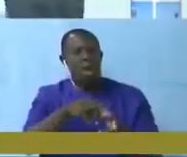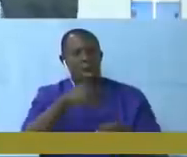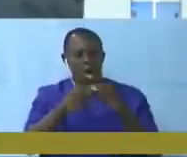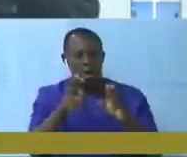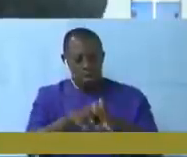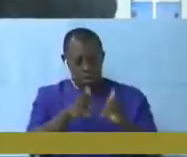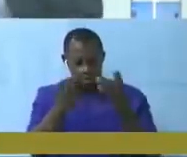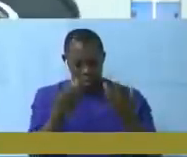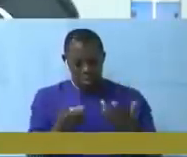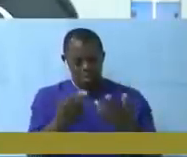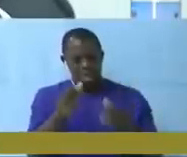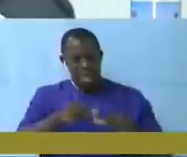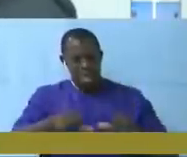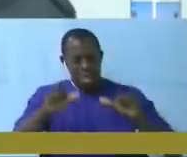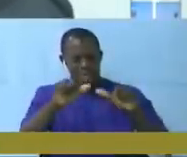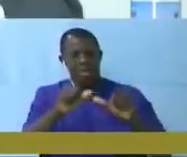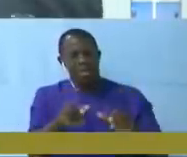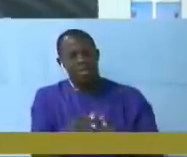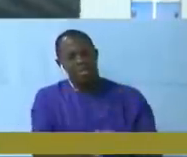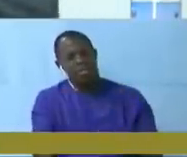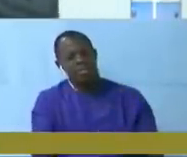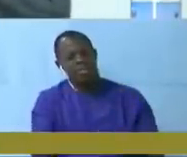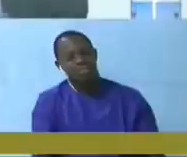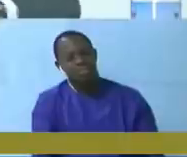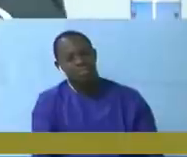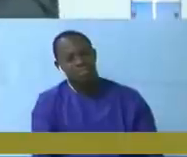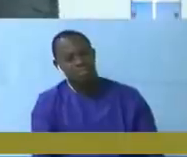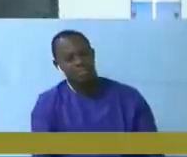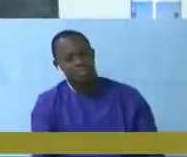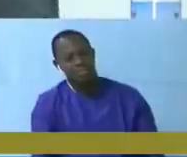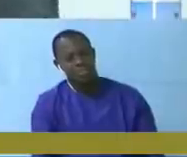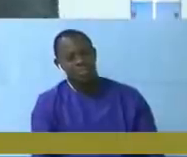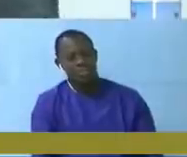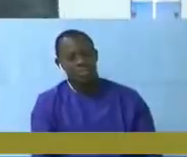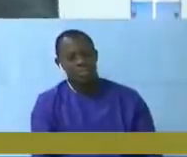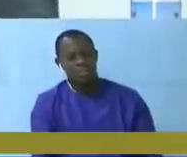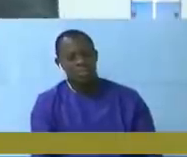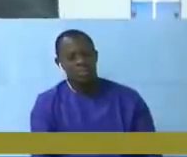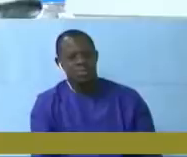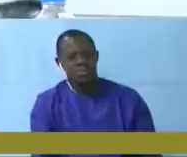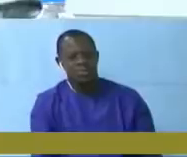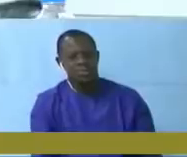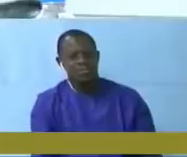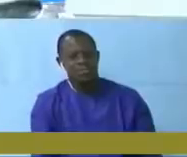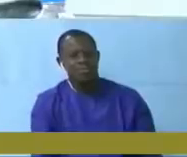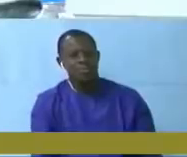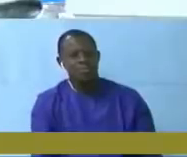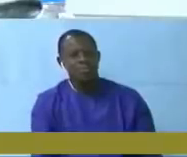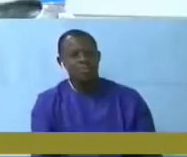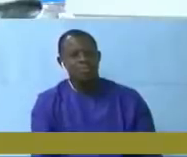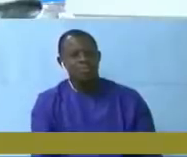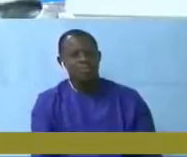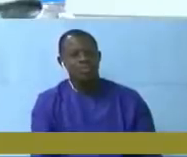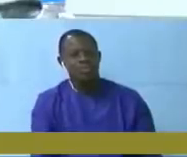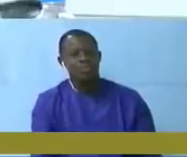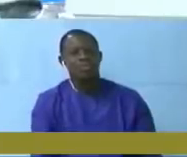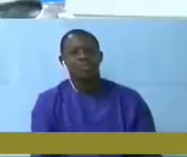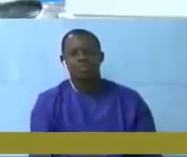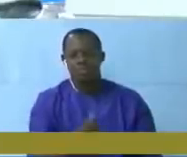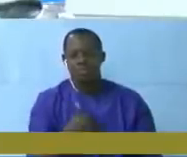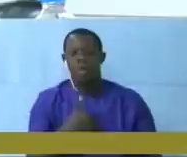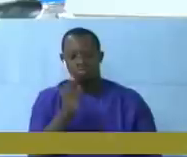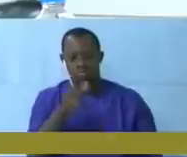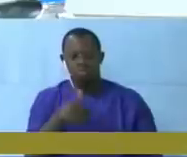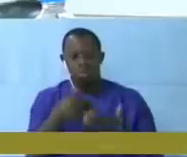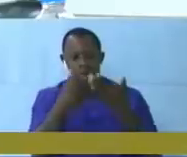nga xamne dañ wara wëral ministre yu nga xamne ñom la ñoo wara jël. I would give the reason, but before I do, if